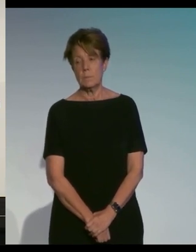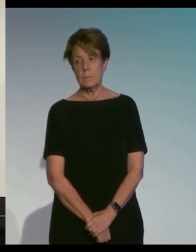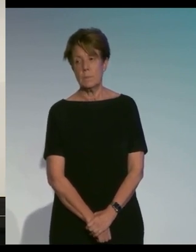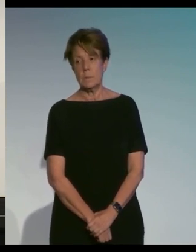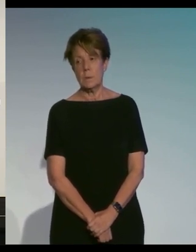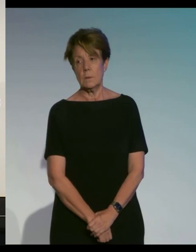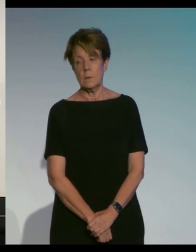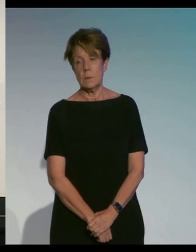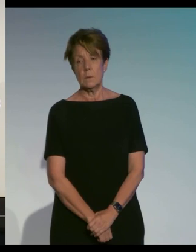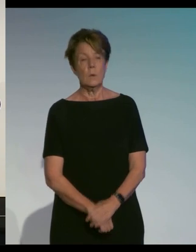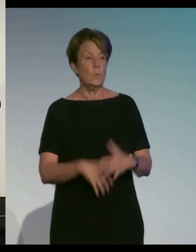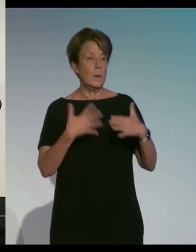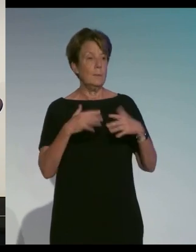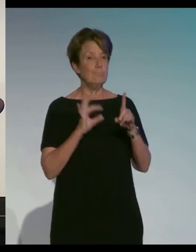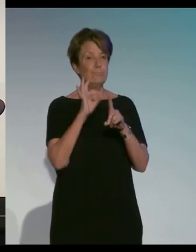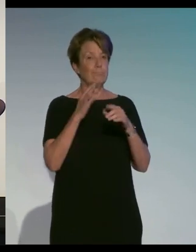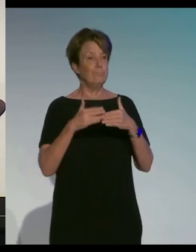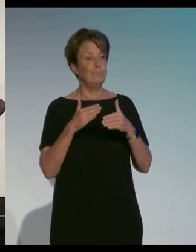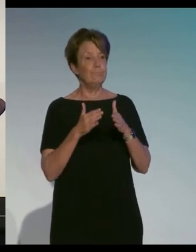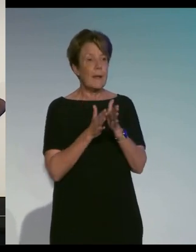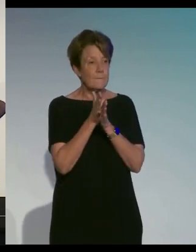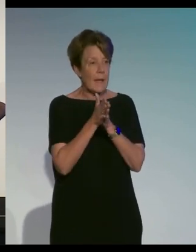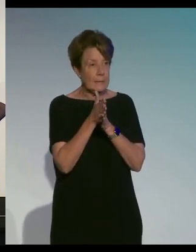remarkable advances,